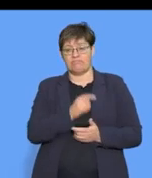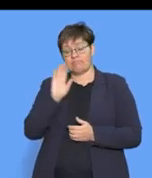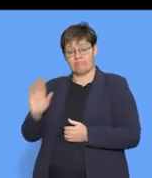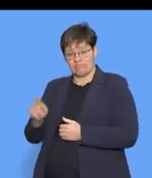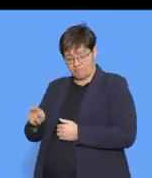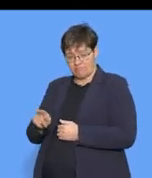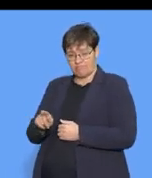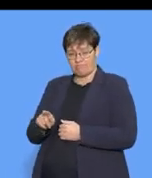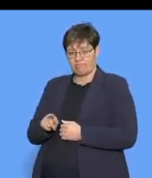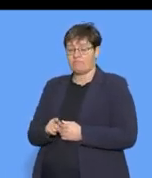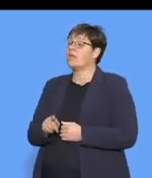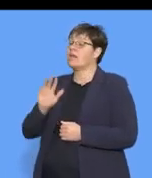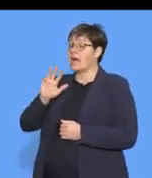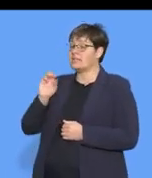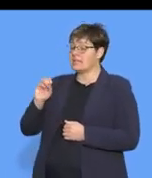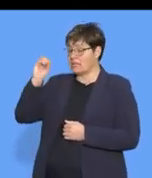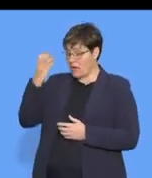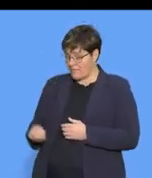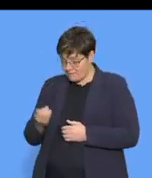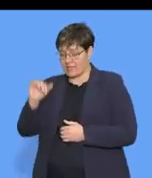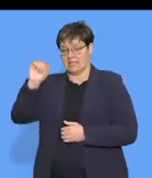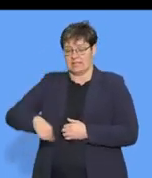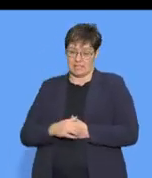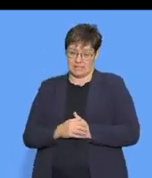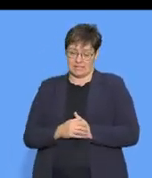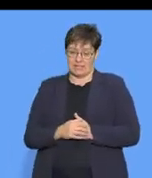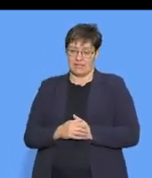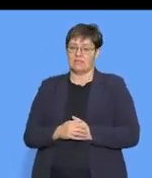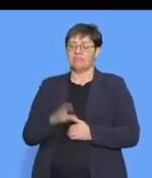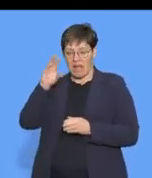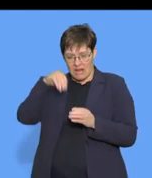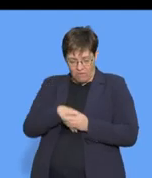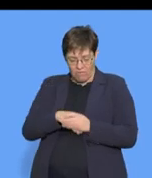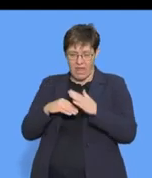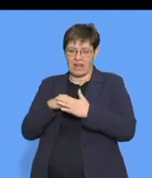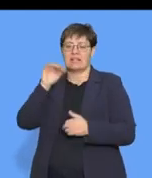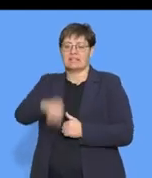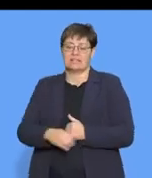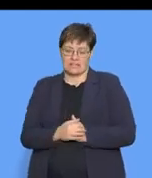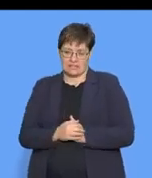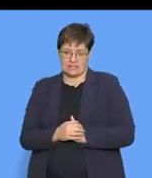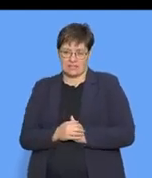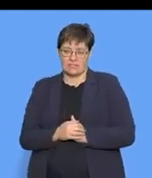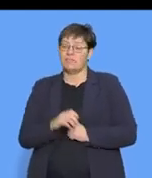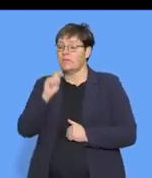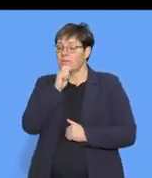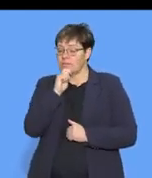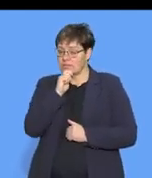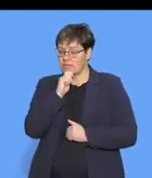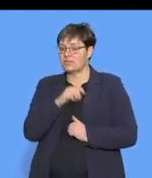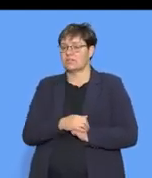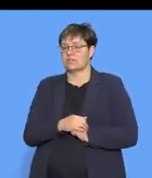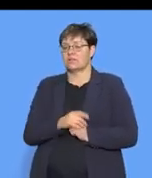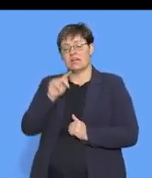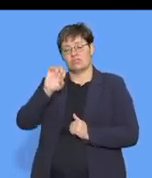Look at this triangle again. Again, it's a right angle triangle. And yes, it involves angles. So again, we're going to use one of